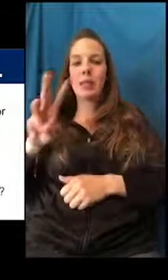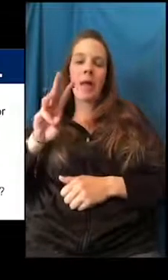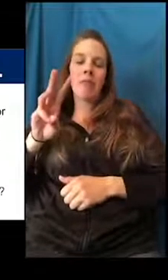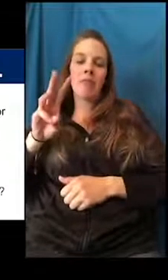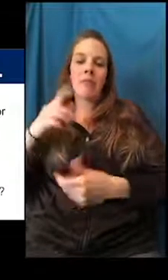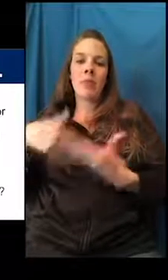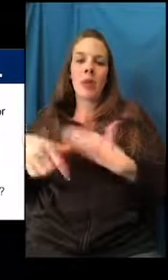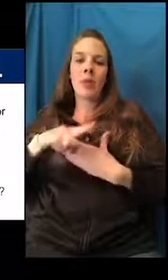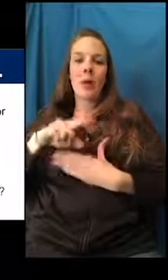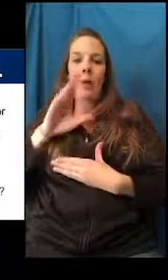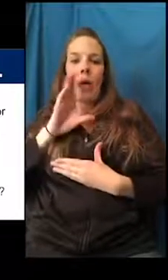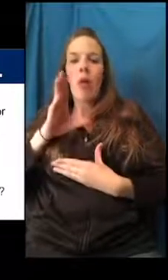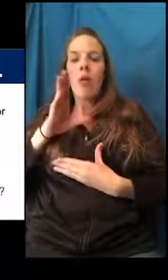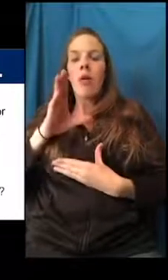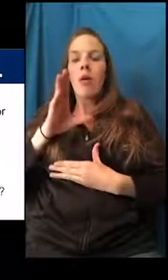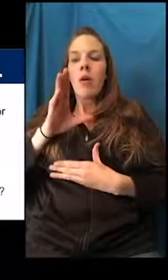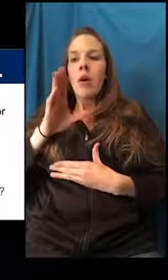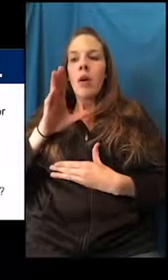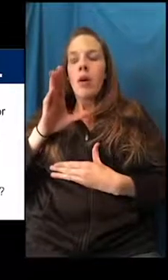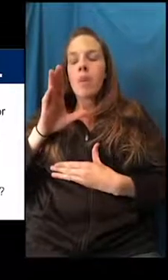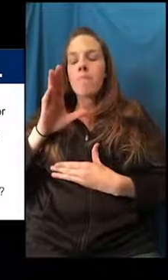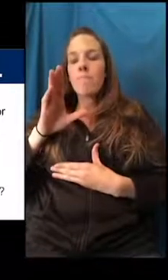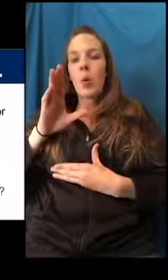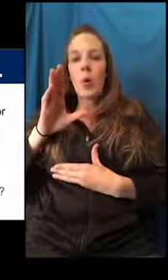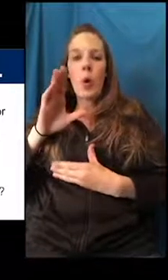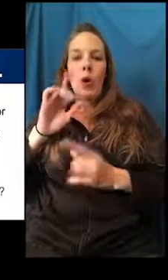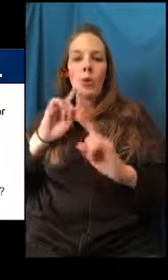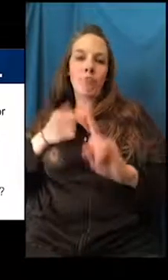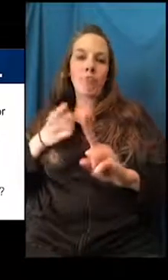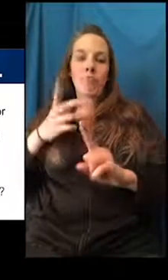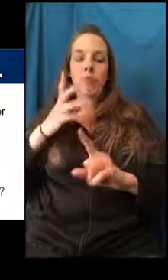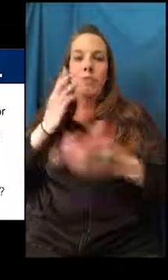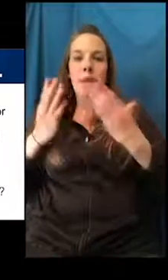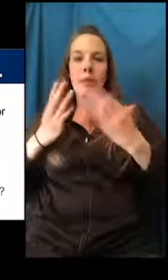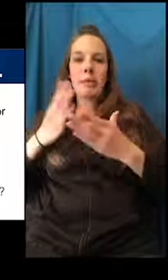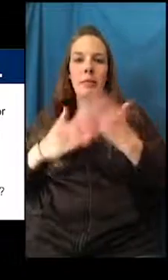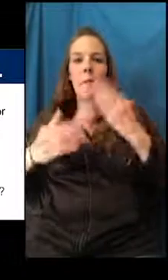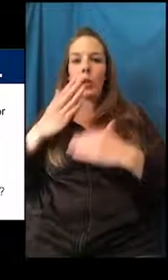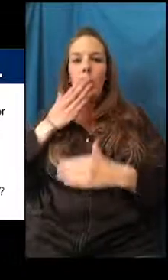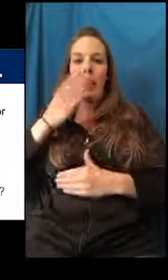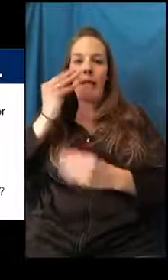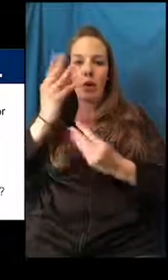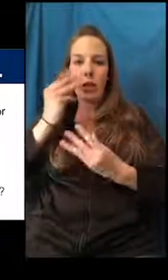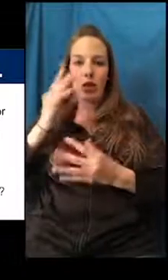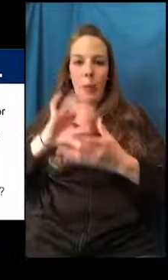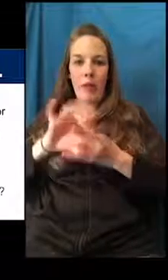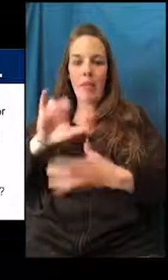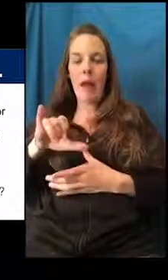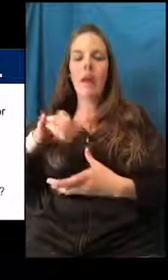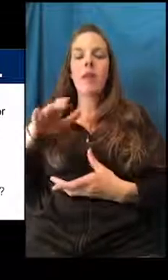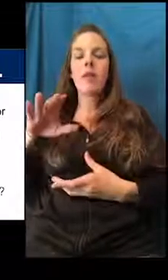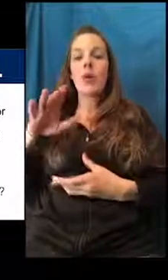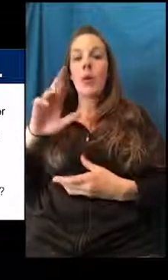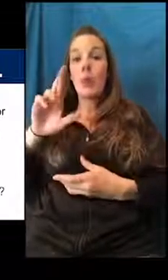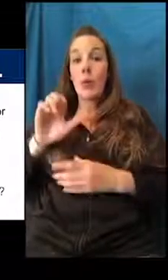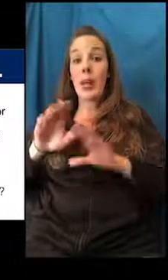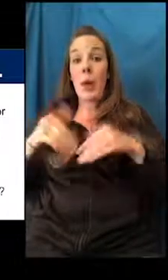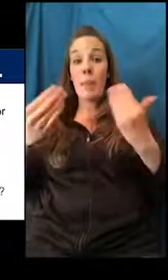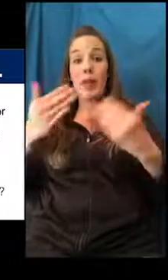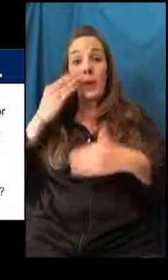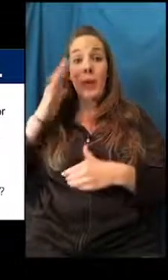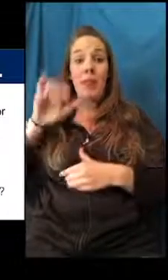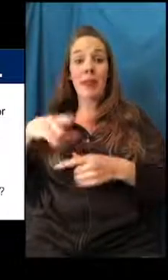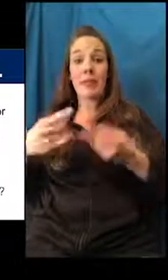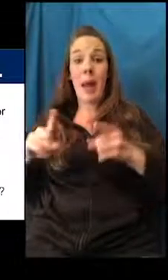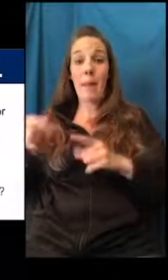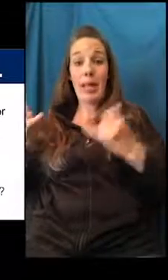would also point you to, because that may give you some good information too. The reopening we know is happening now, so we